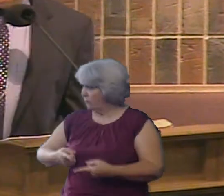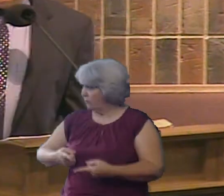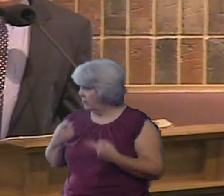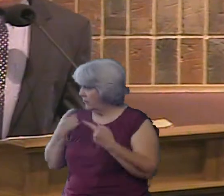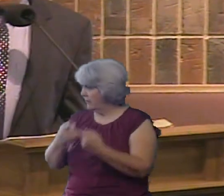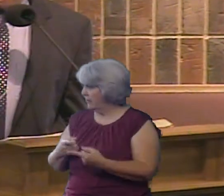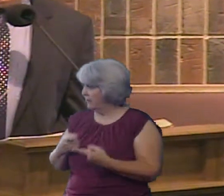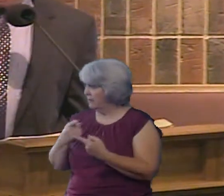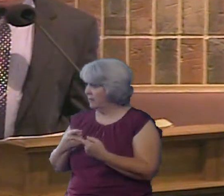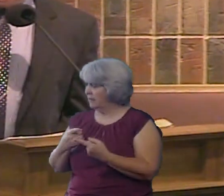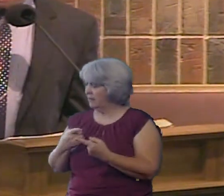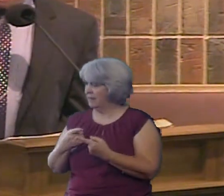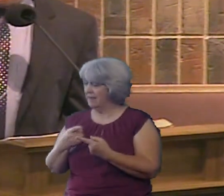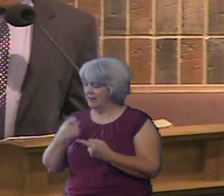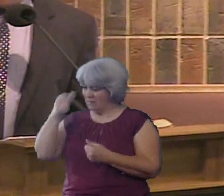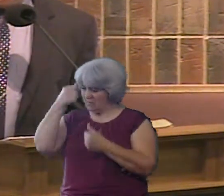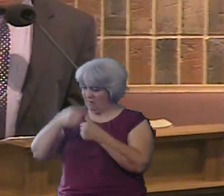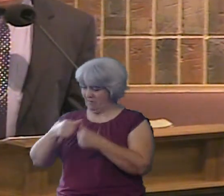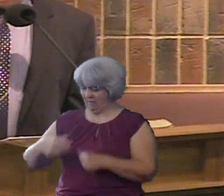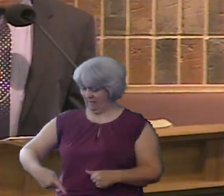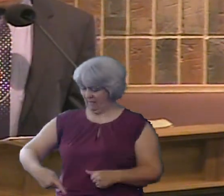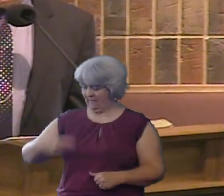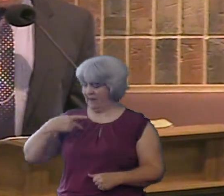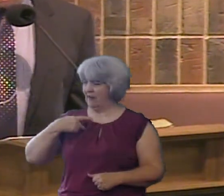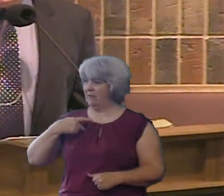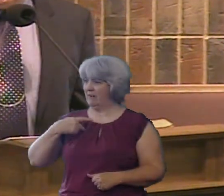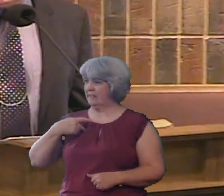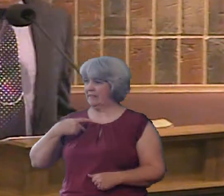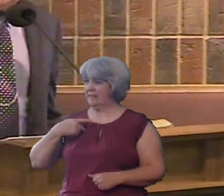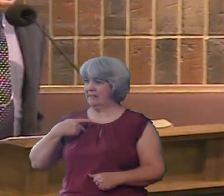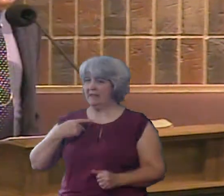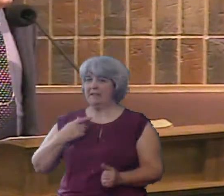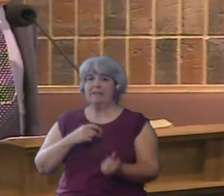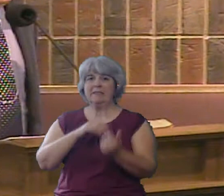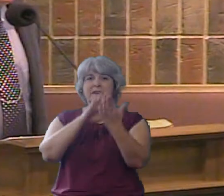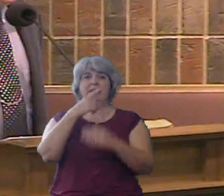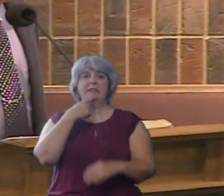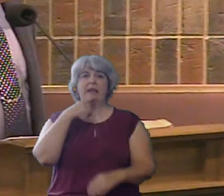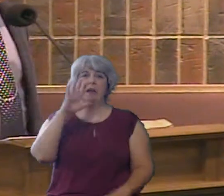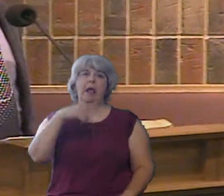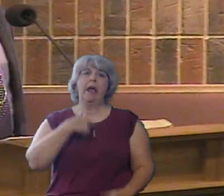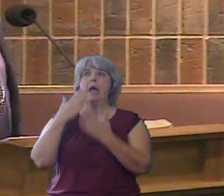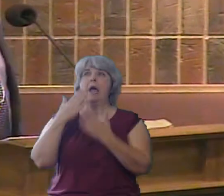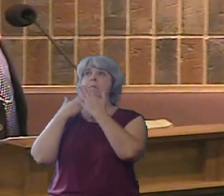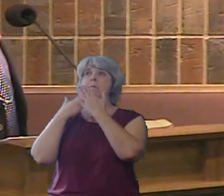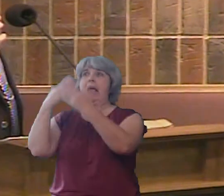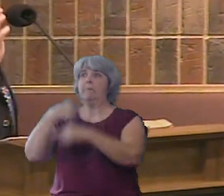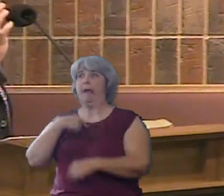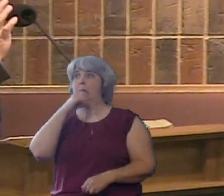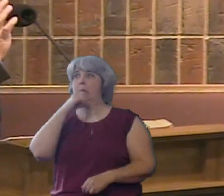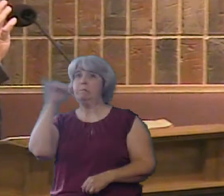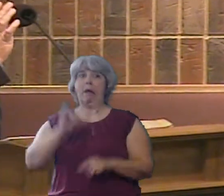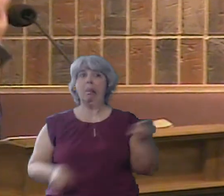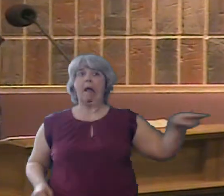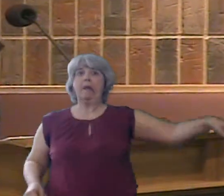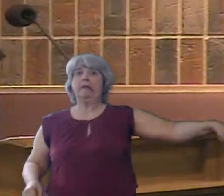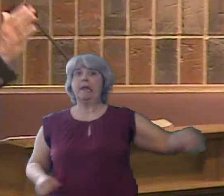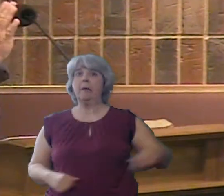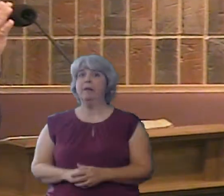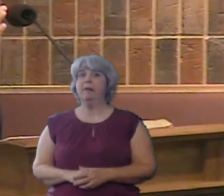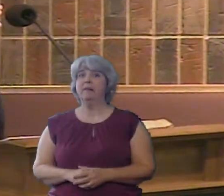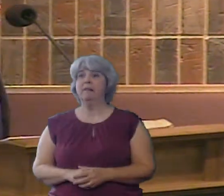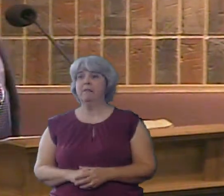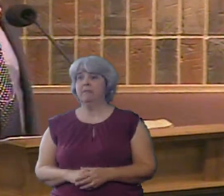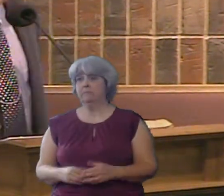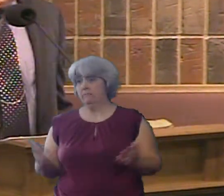The Pharisee was right who stood before God and prayed, and I'm thankful that I'm not like this publican. Well, we can say, I'm